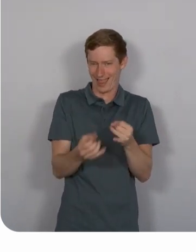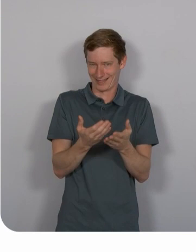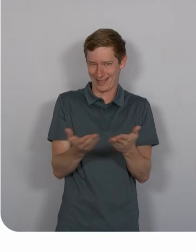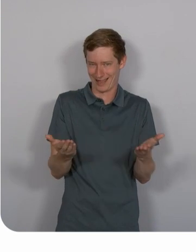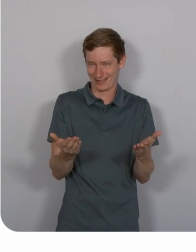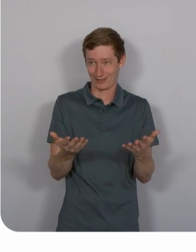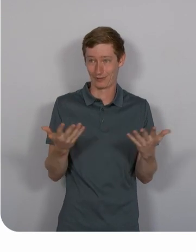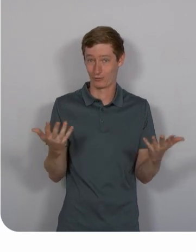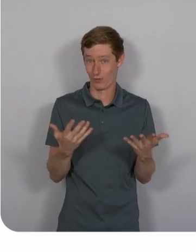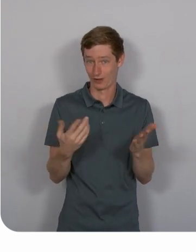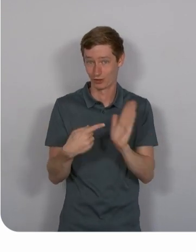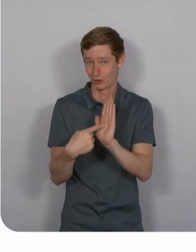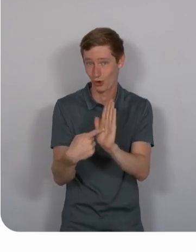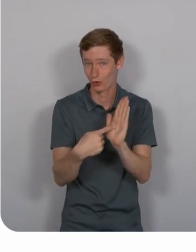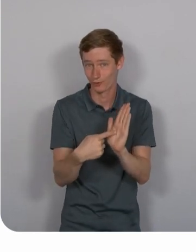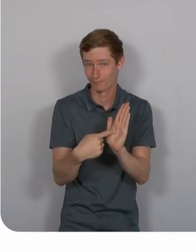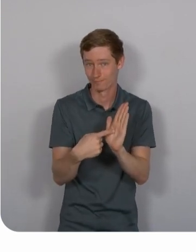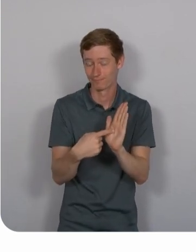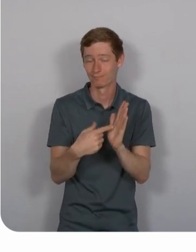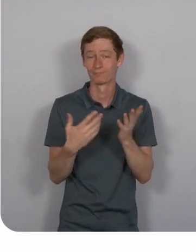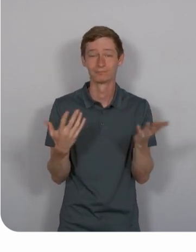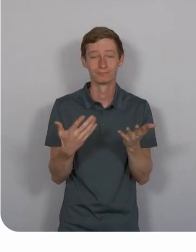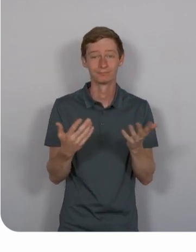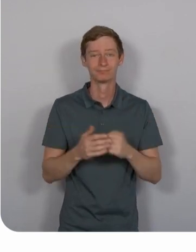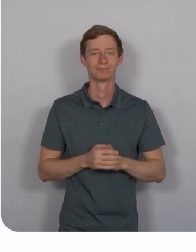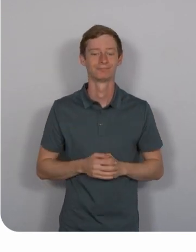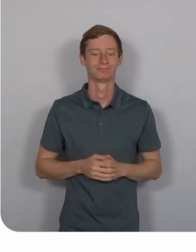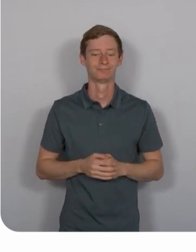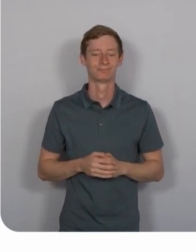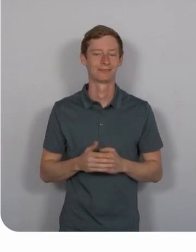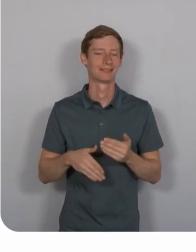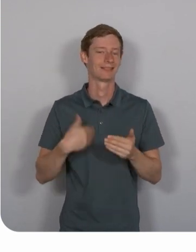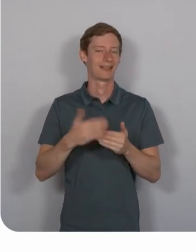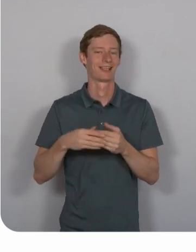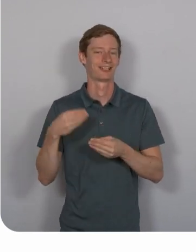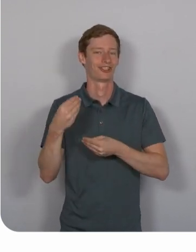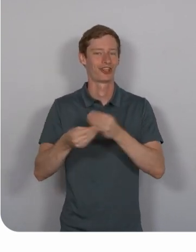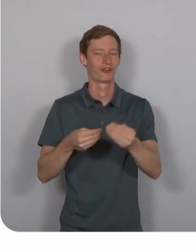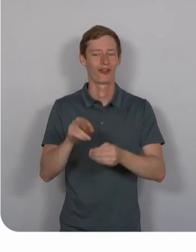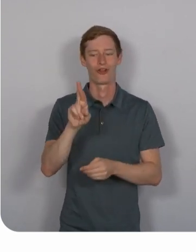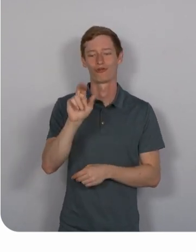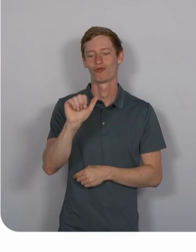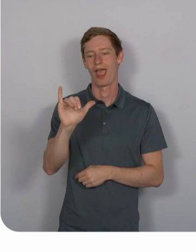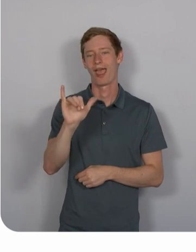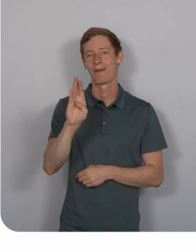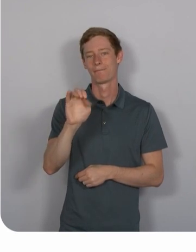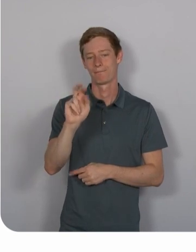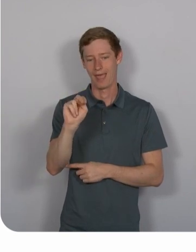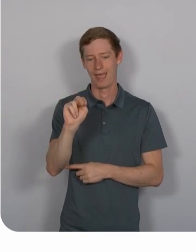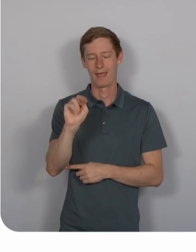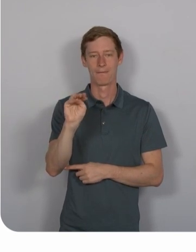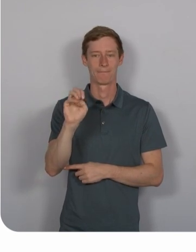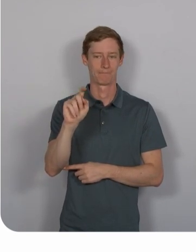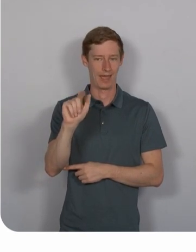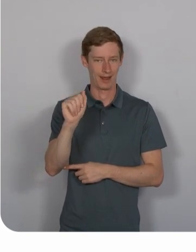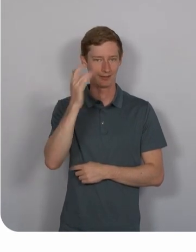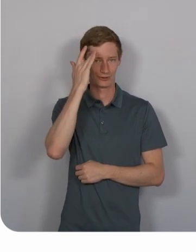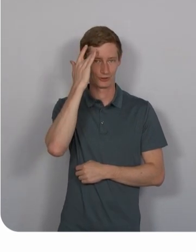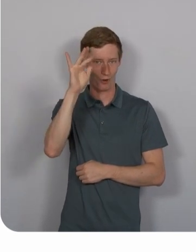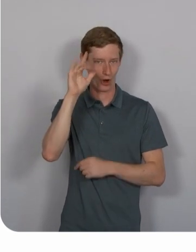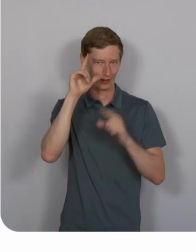I want to show you today, which is the next generation of Ray-Ban Meta smart